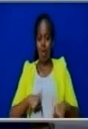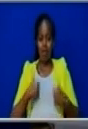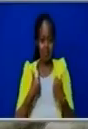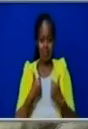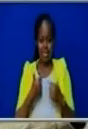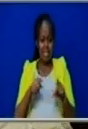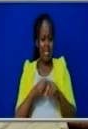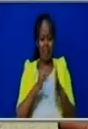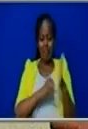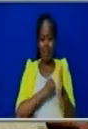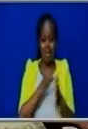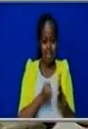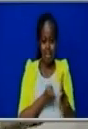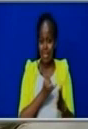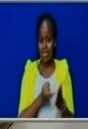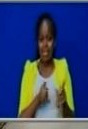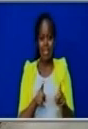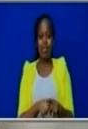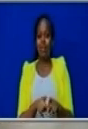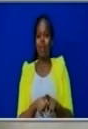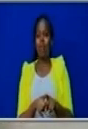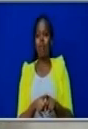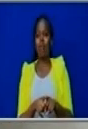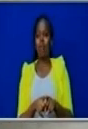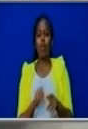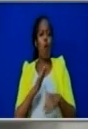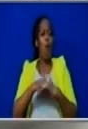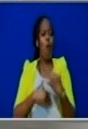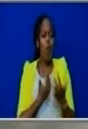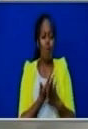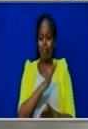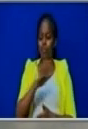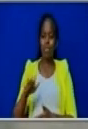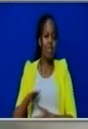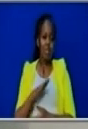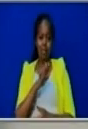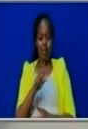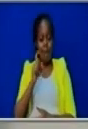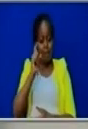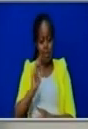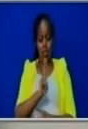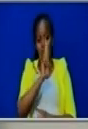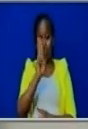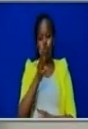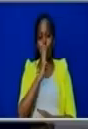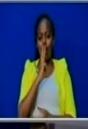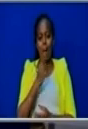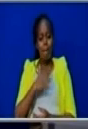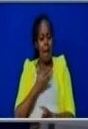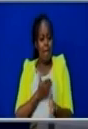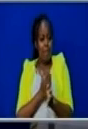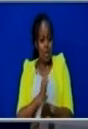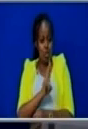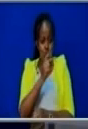in industries, in all the areas. Yes. We have so many uses. My main use of